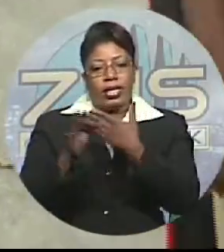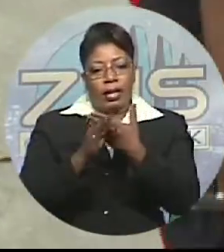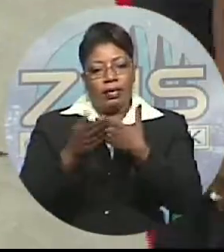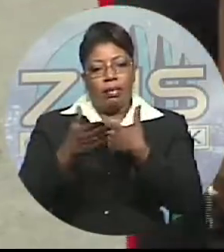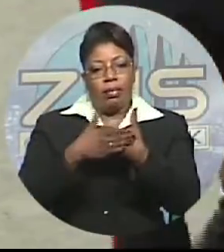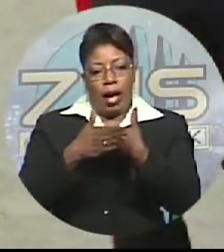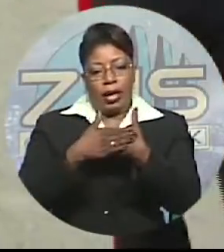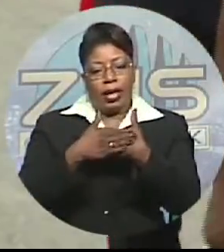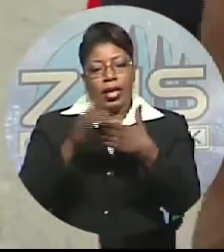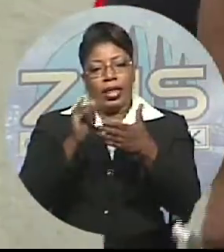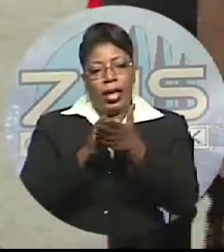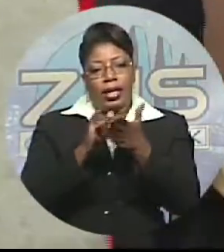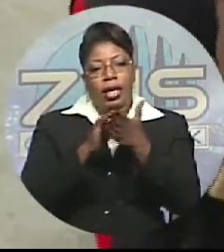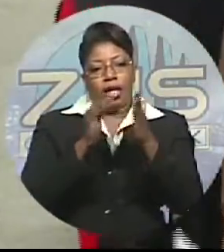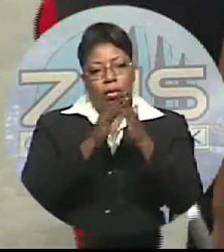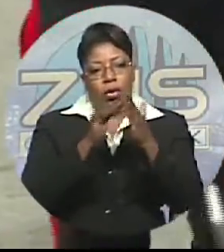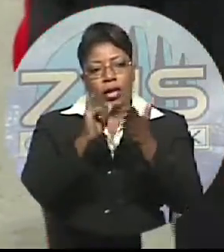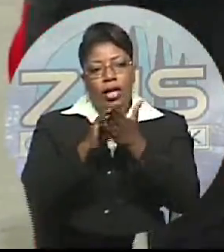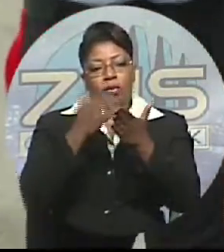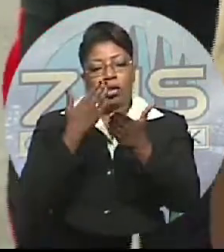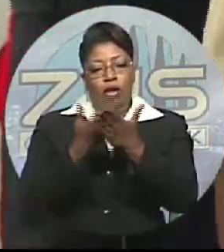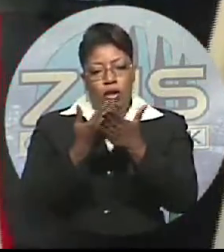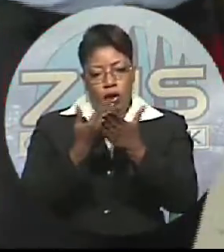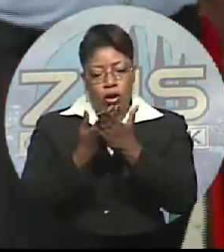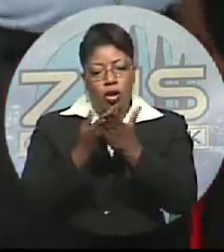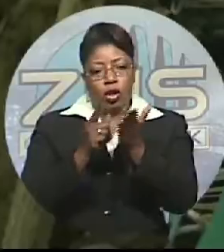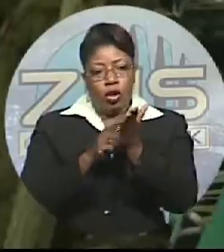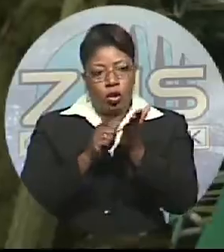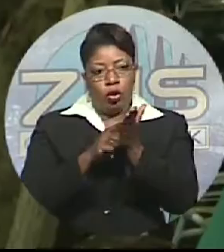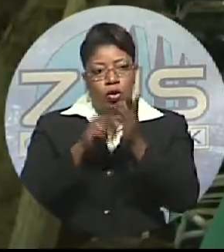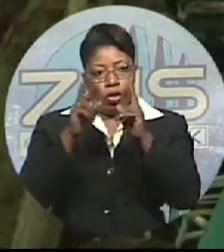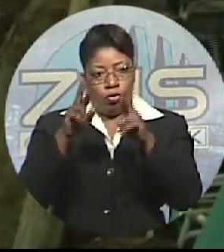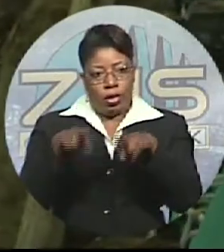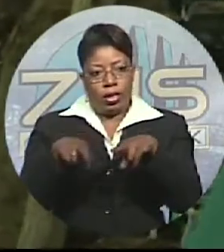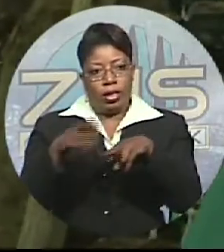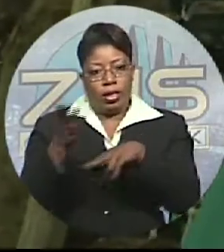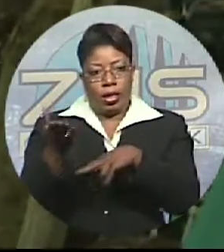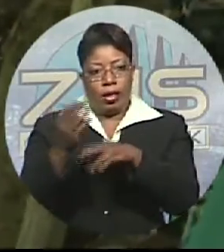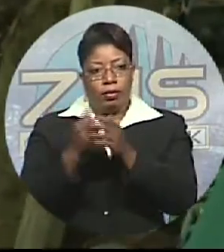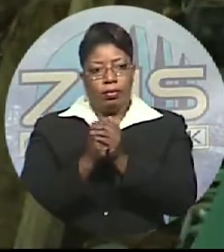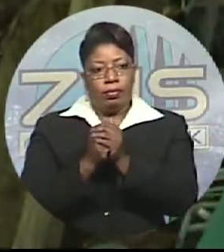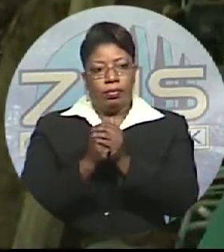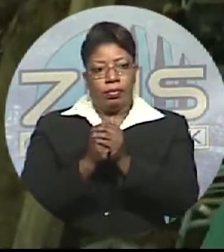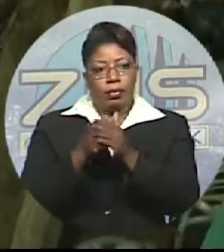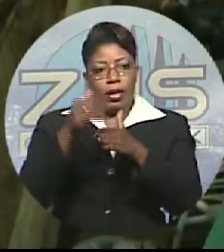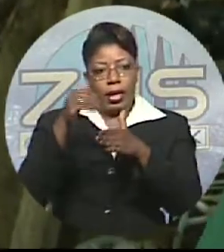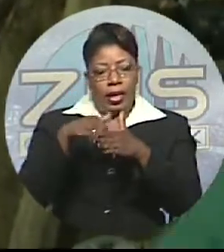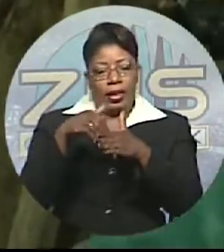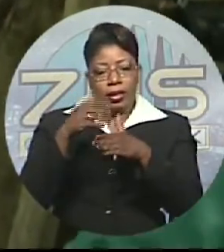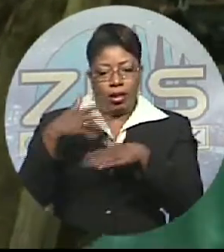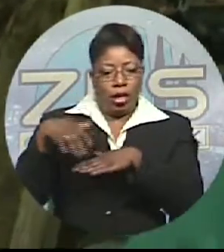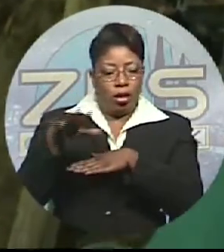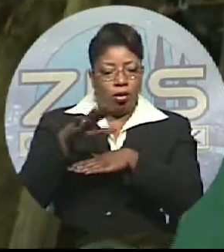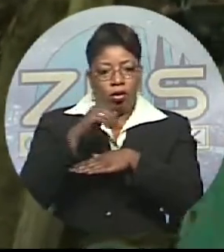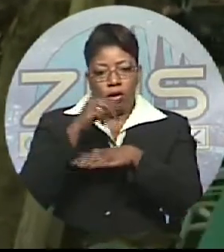community. And that would be good news for residents such as Hall. In this area, you don't have too much crime.